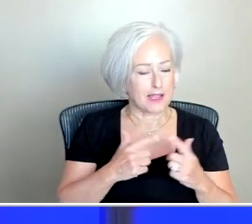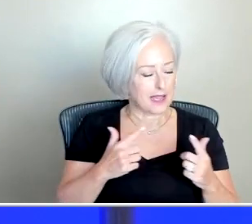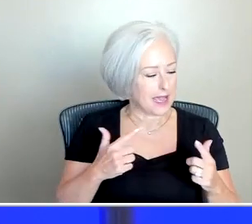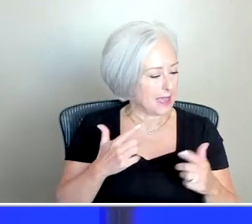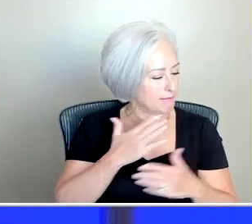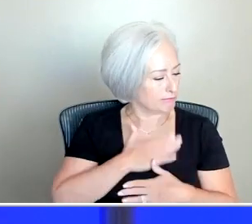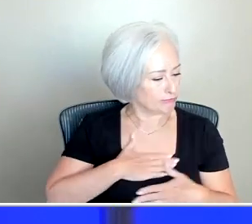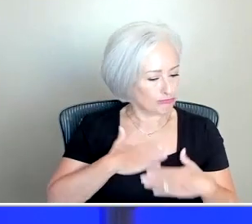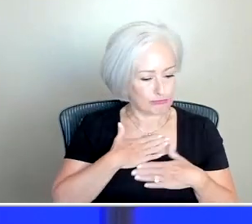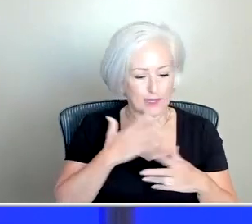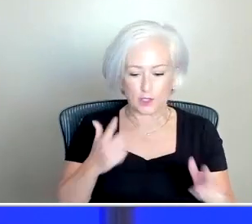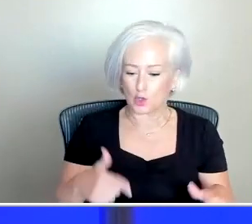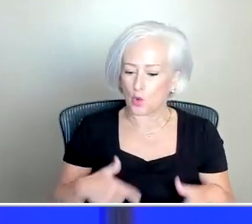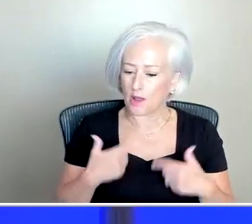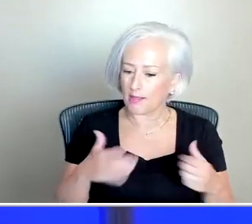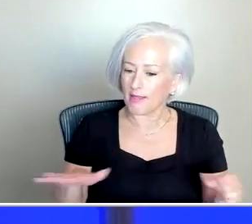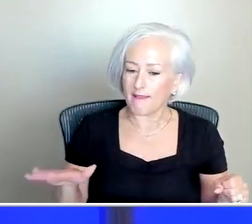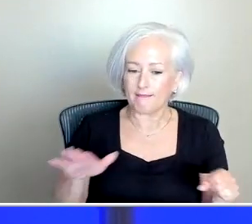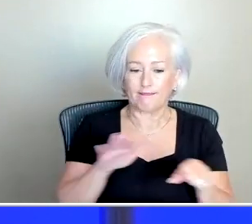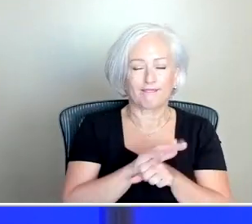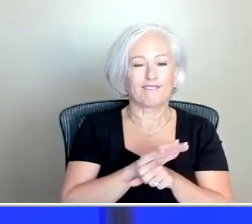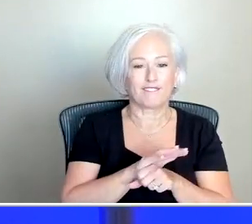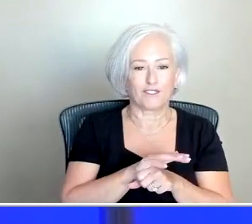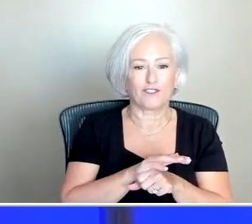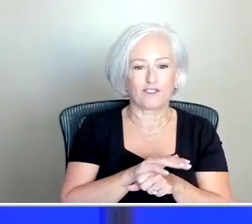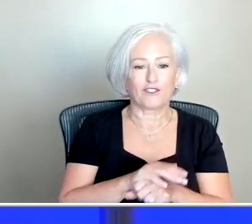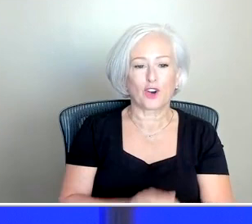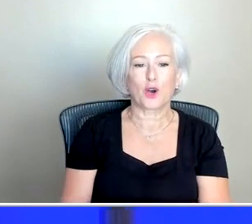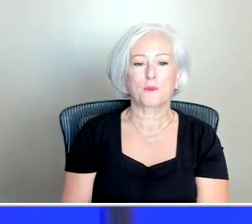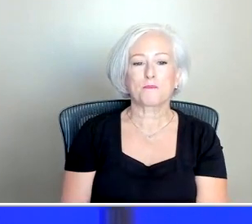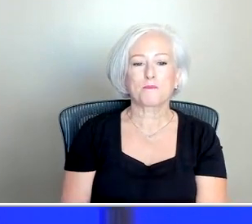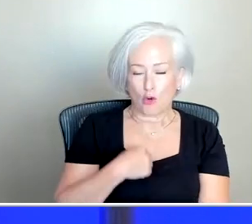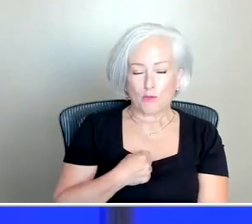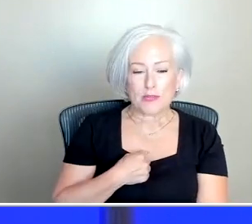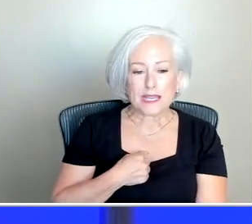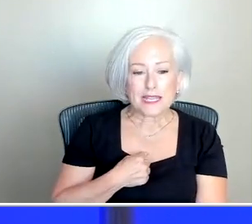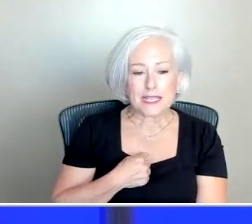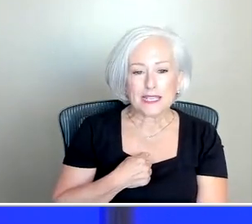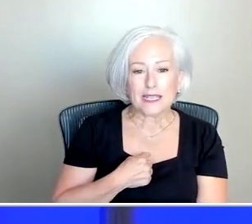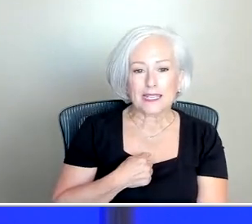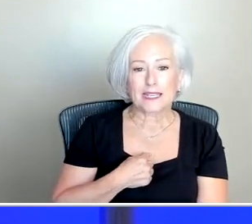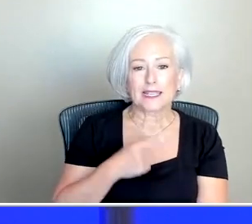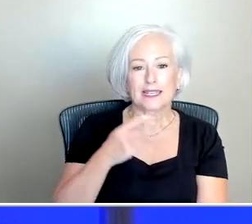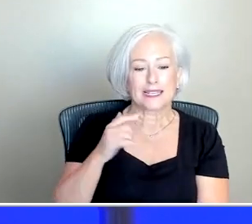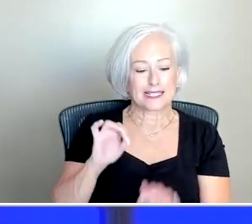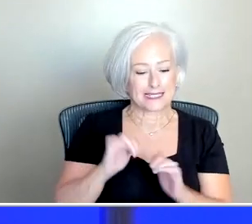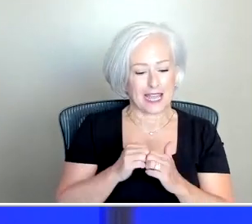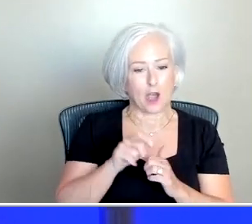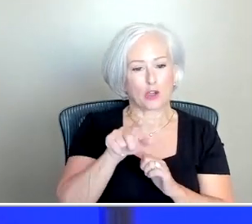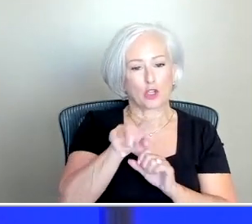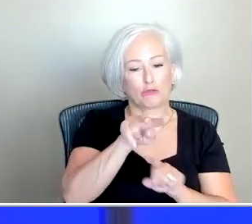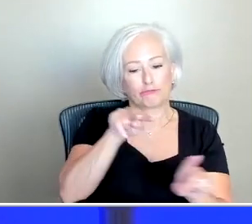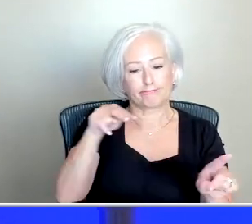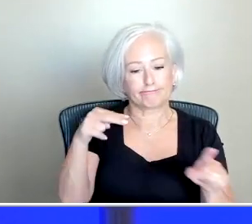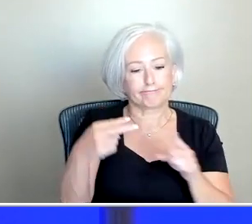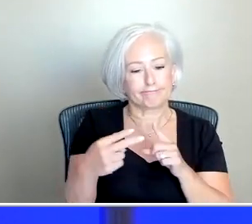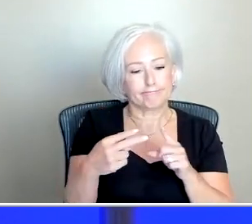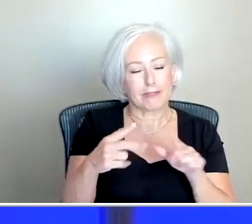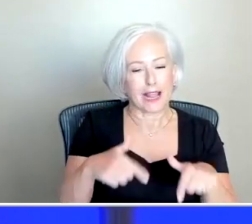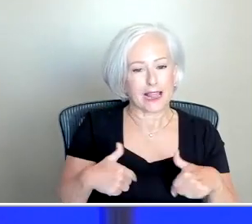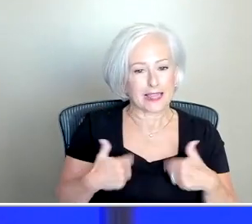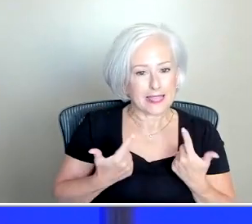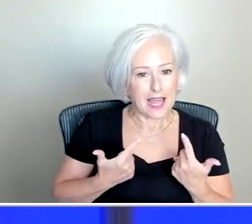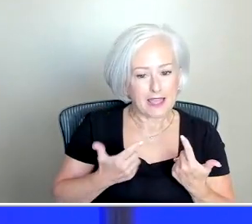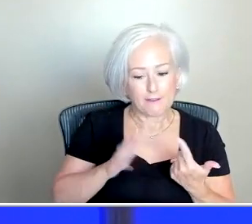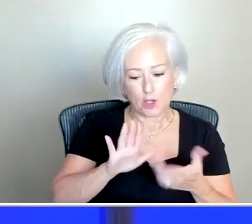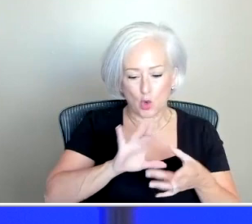say, and for myself as well, again, it's the way you look at life, the way you experience your relationships with other people,